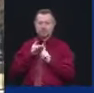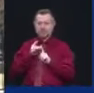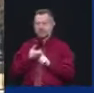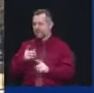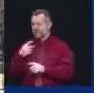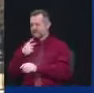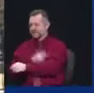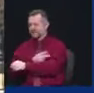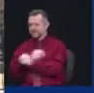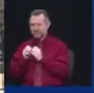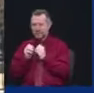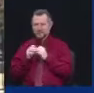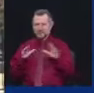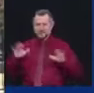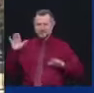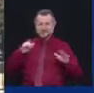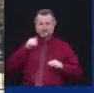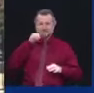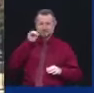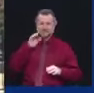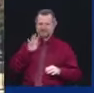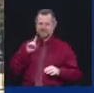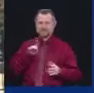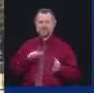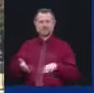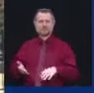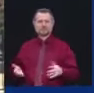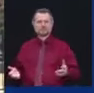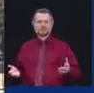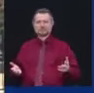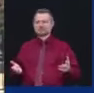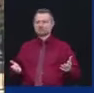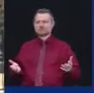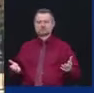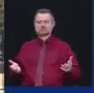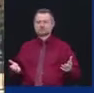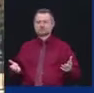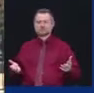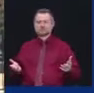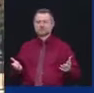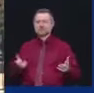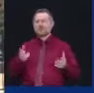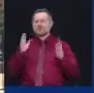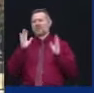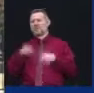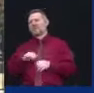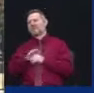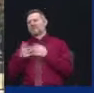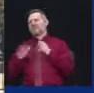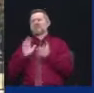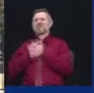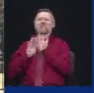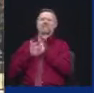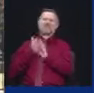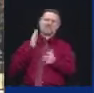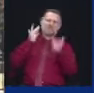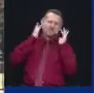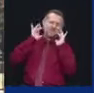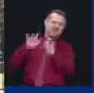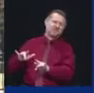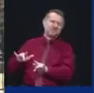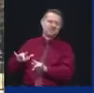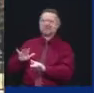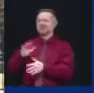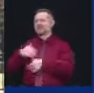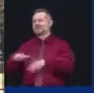41 people died yesterday, right? When people say we're past this, it's over,